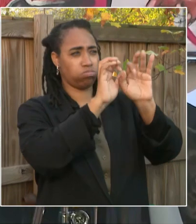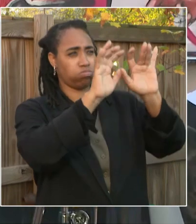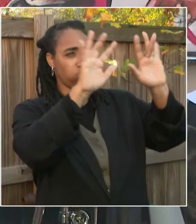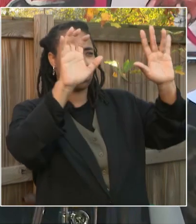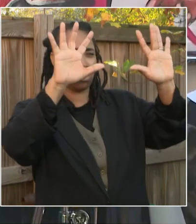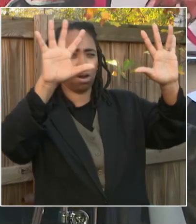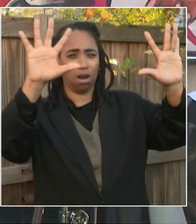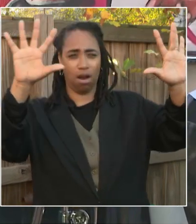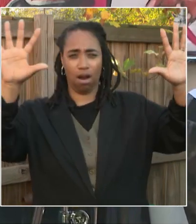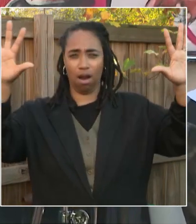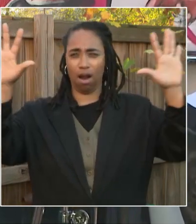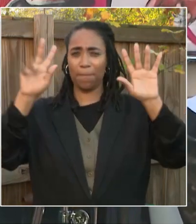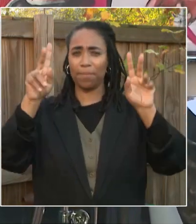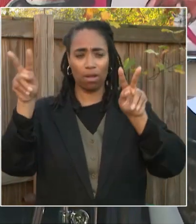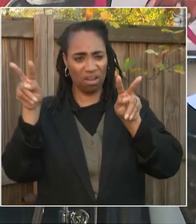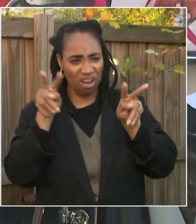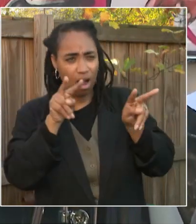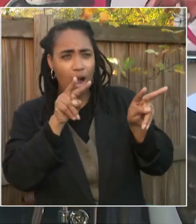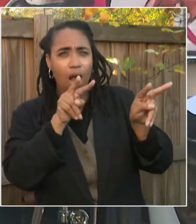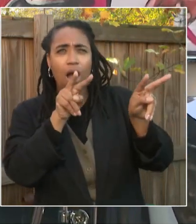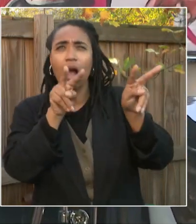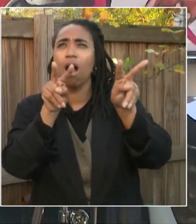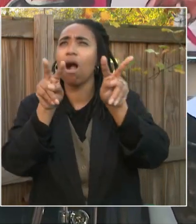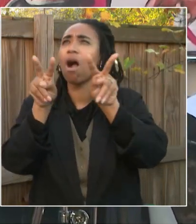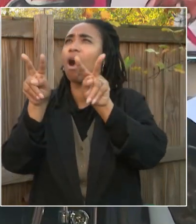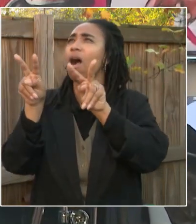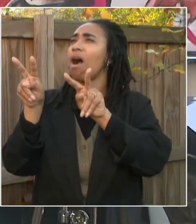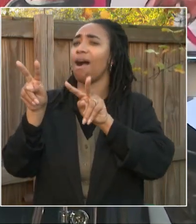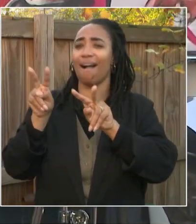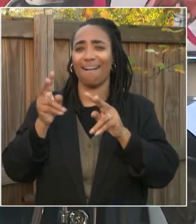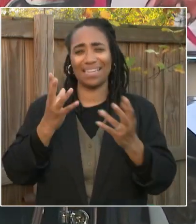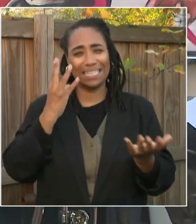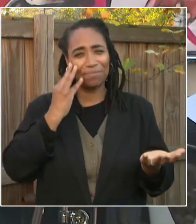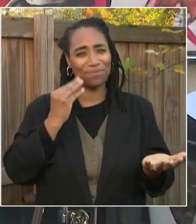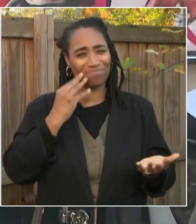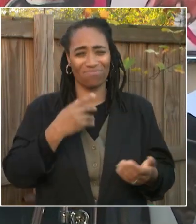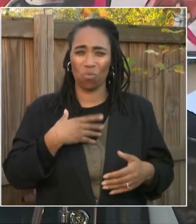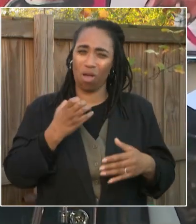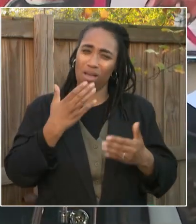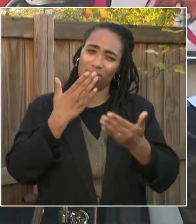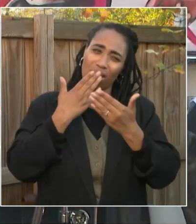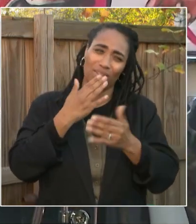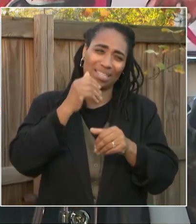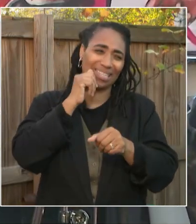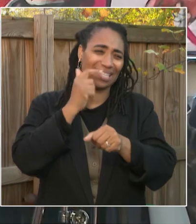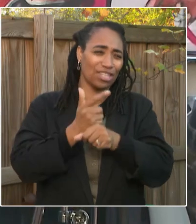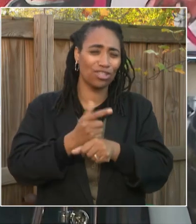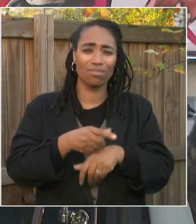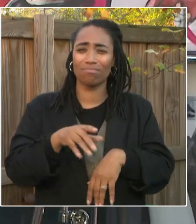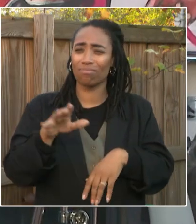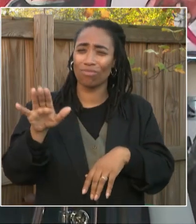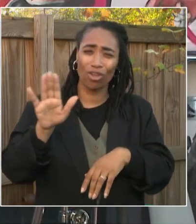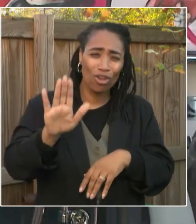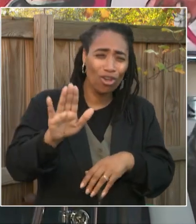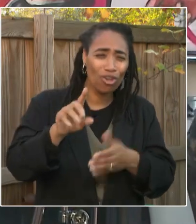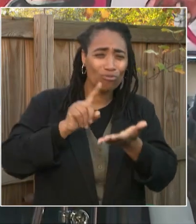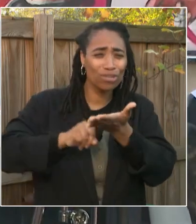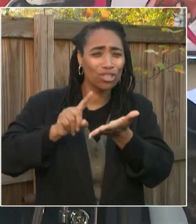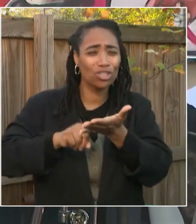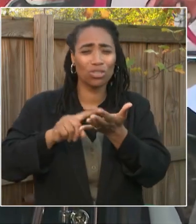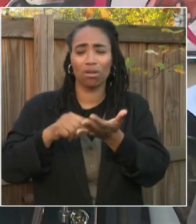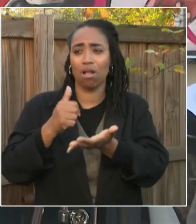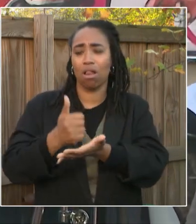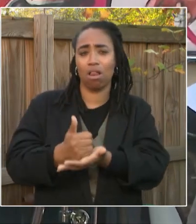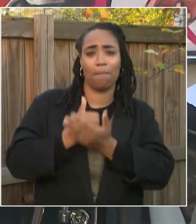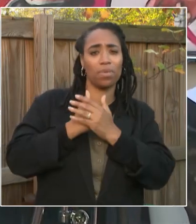is able to see. And I'm grateful to this sister because her scholarship has literally helped to put this in a space in which